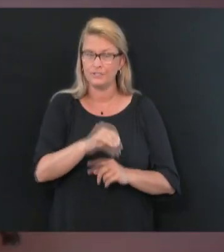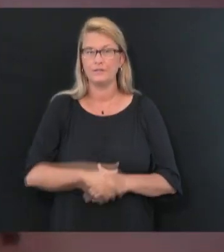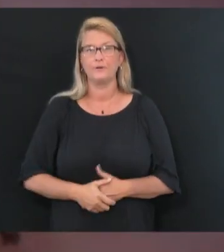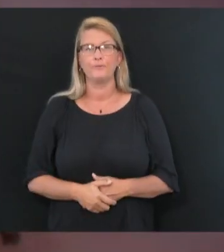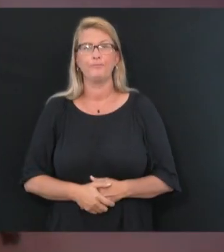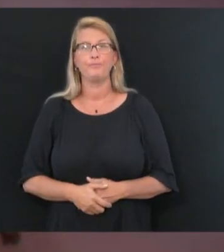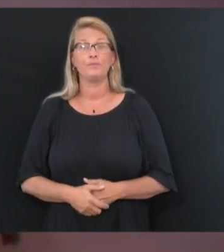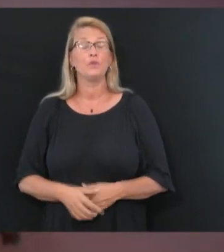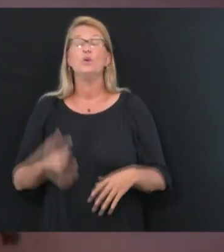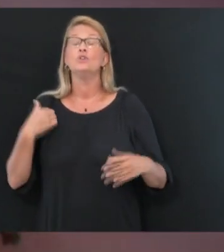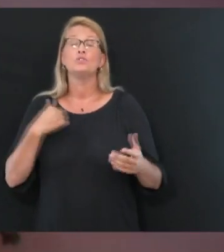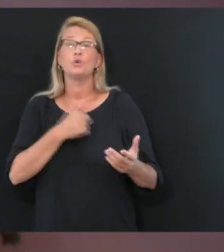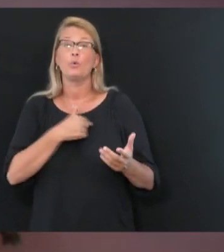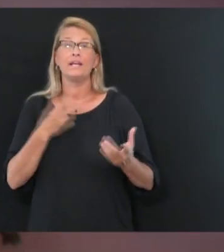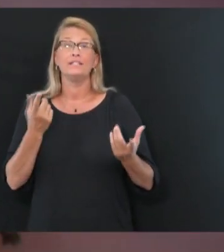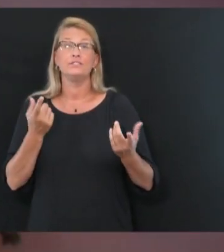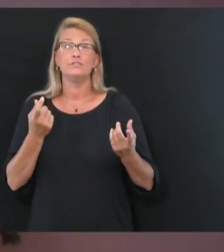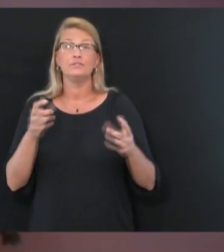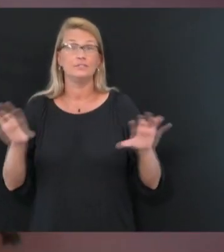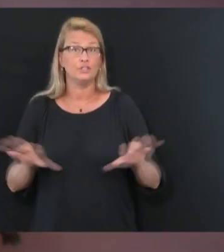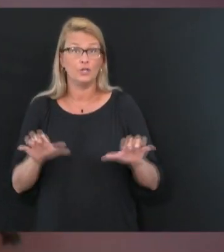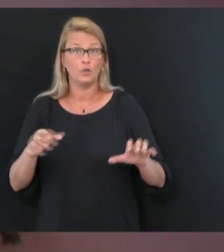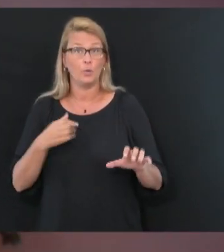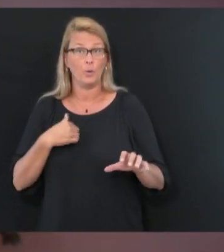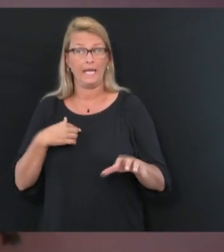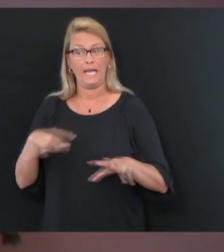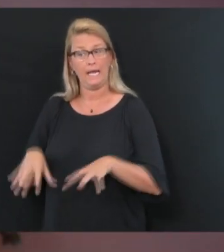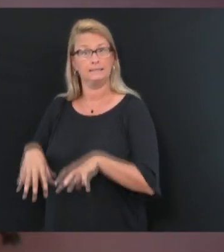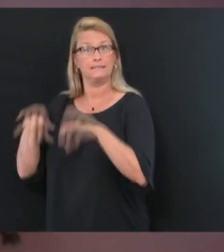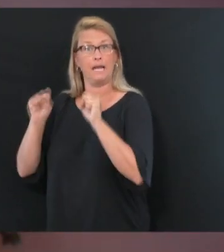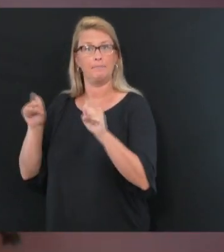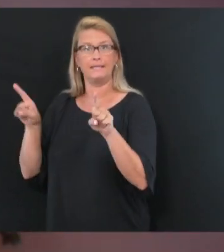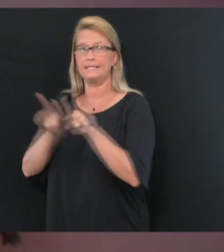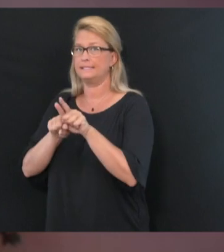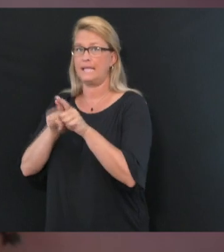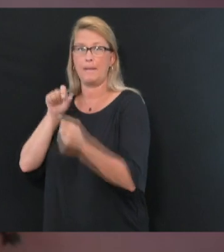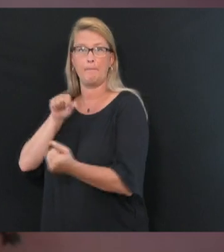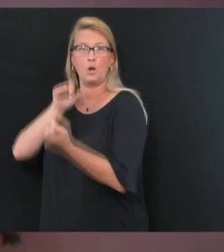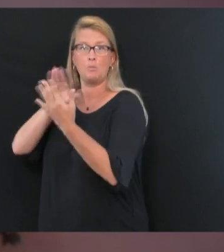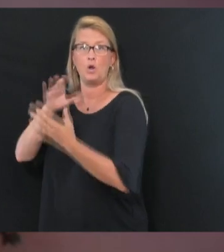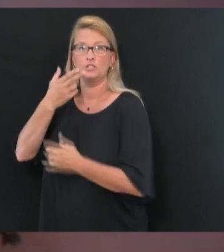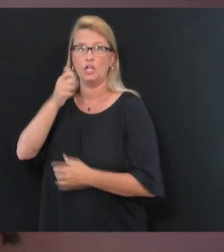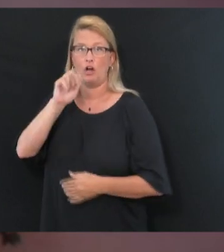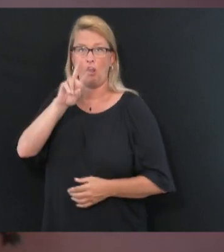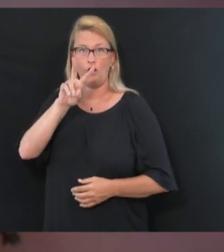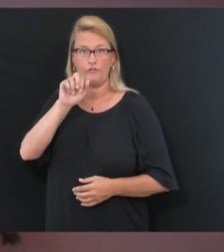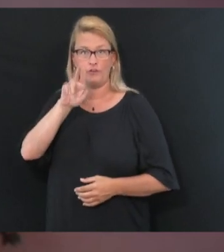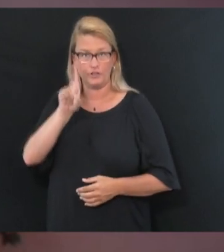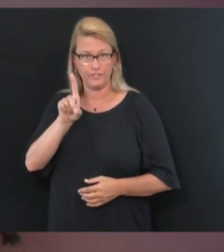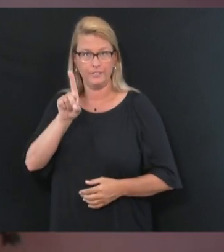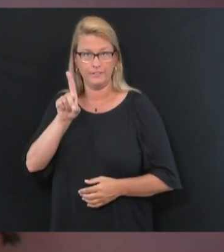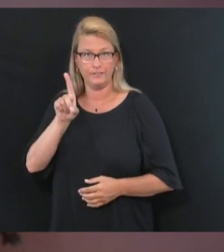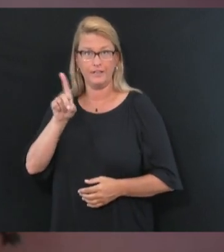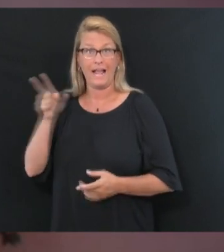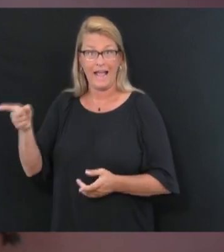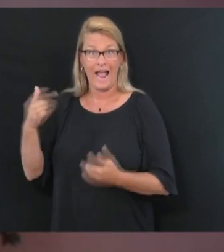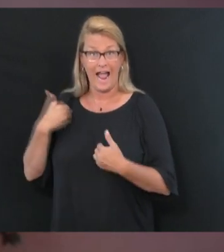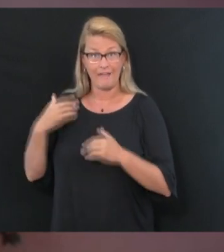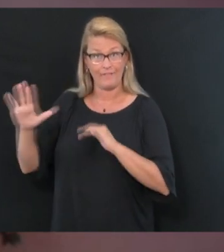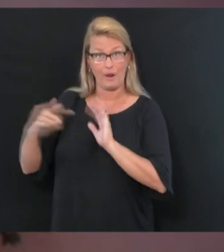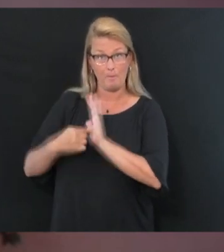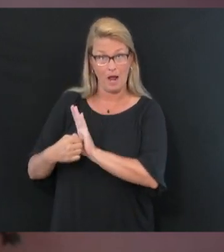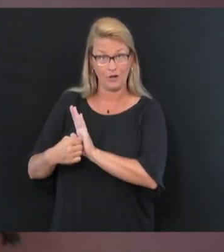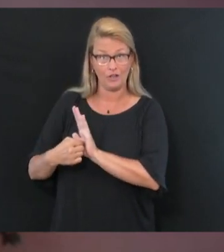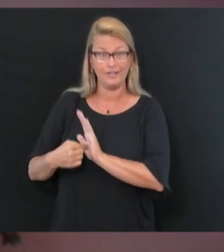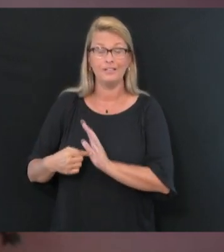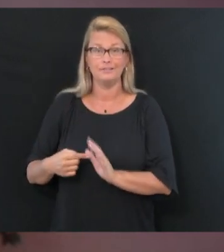have done is we've adopted the same approach that Harvard has done from an incidence rate. Remember when we talked about there's